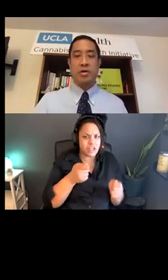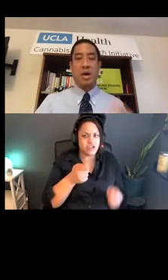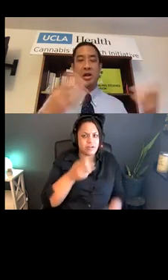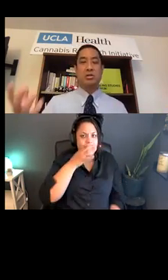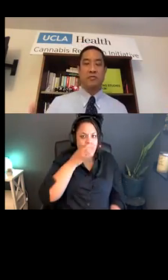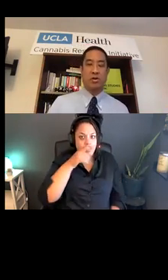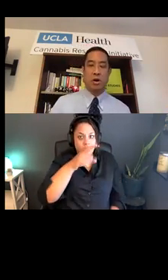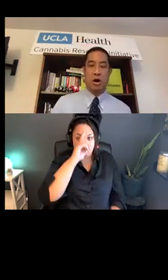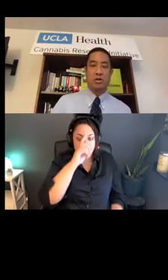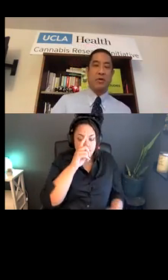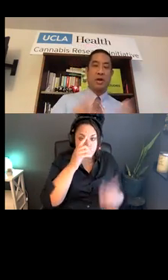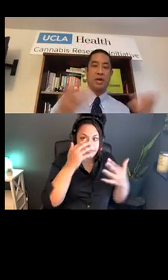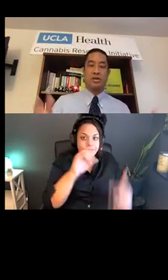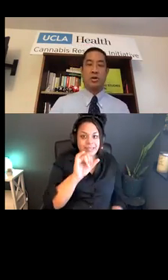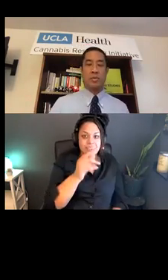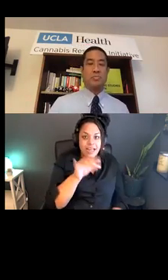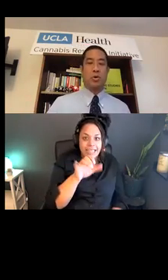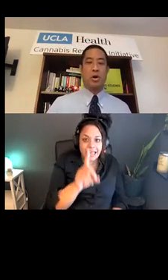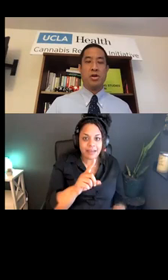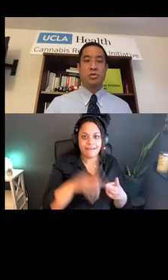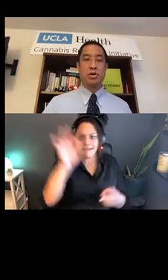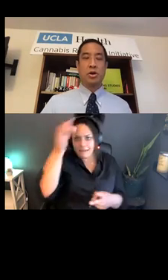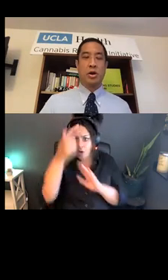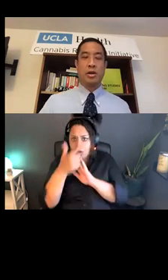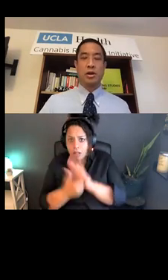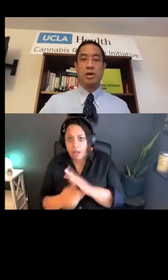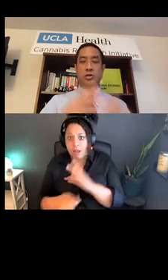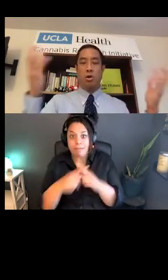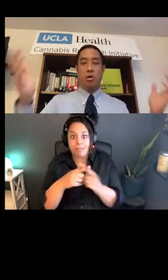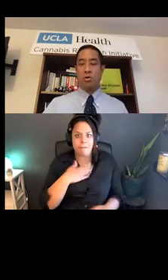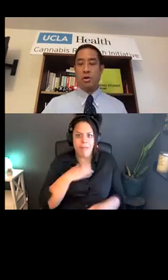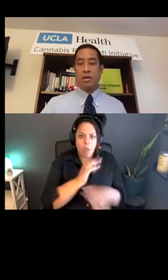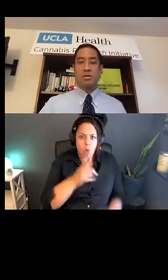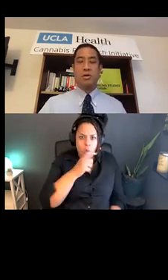How do I manage federal laws? How do I deal with my employees who are urinating? You know,